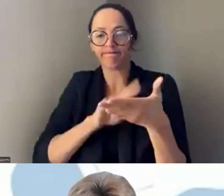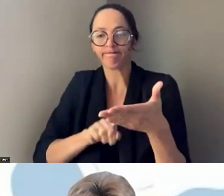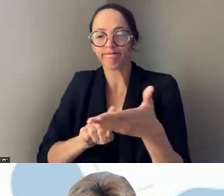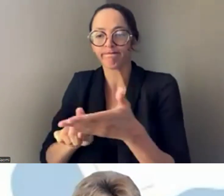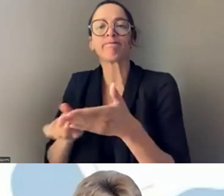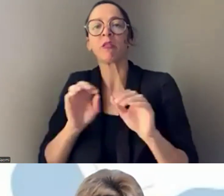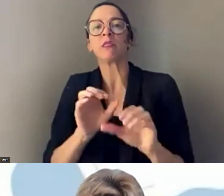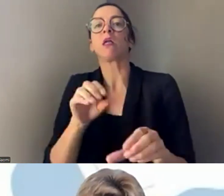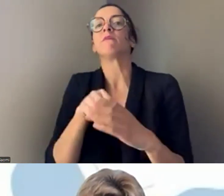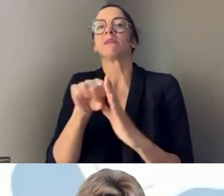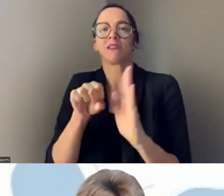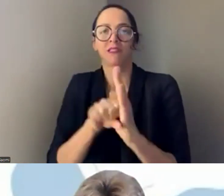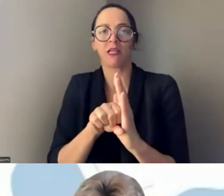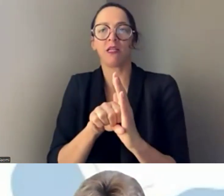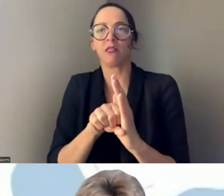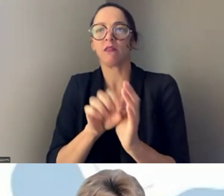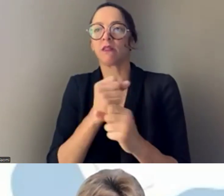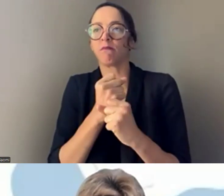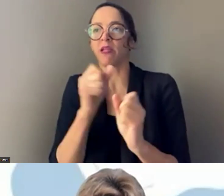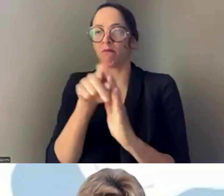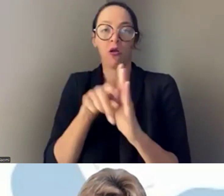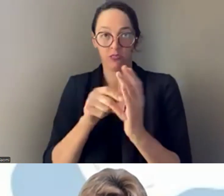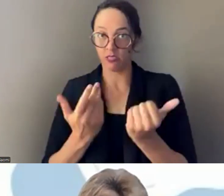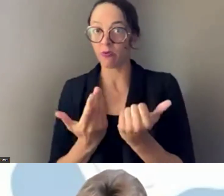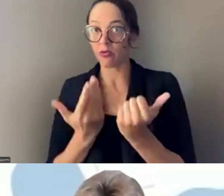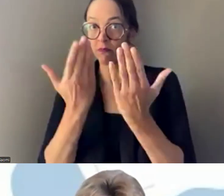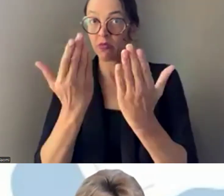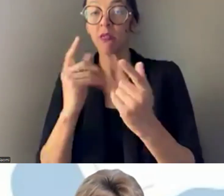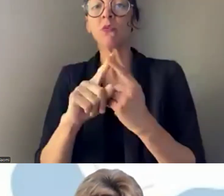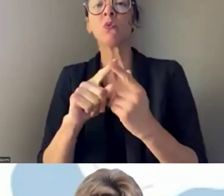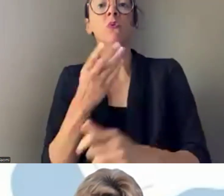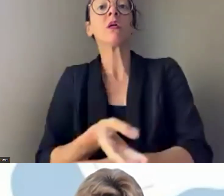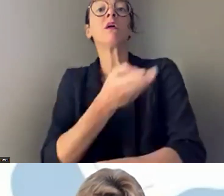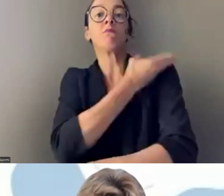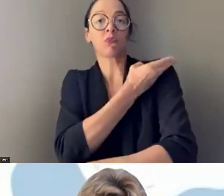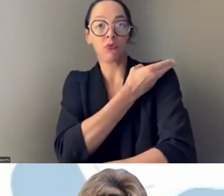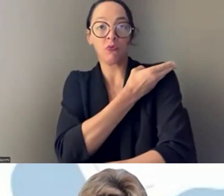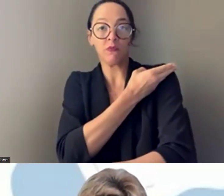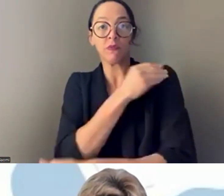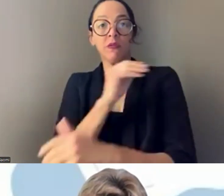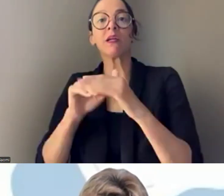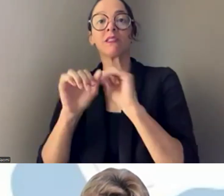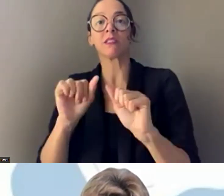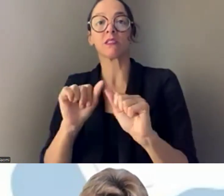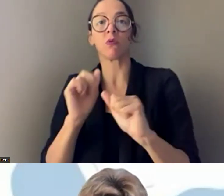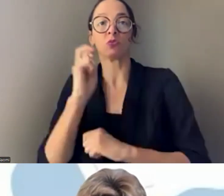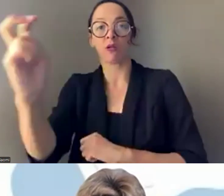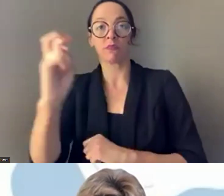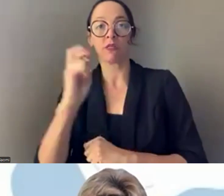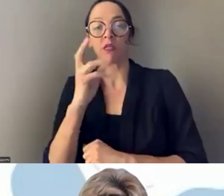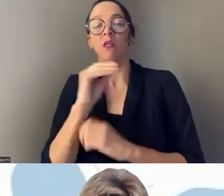make policy recommendations to improve accessible transportation and provide funding for